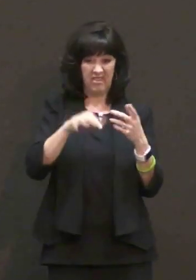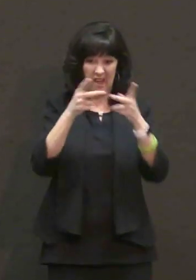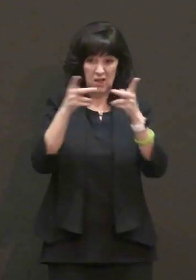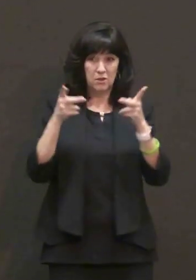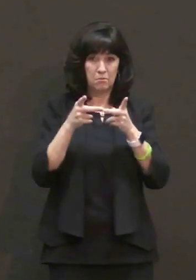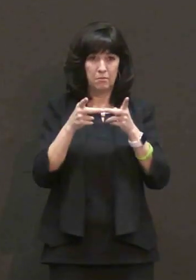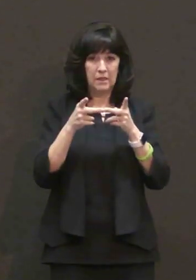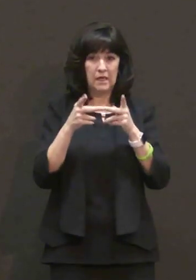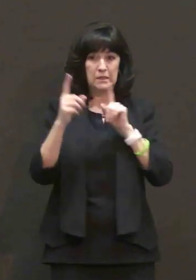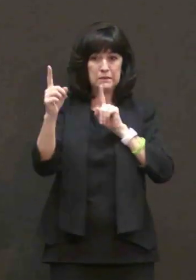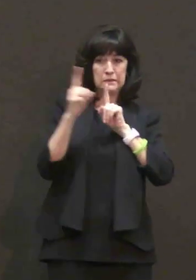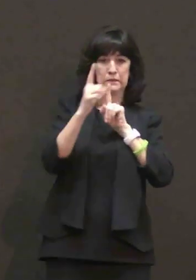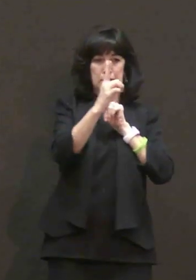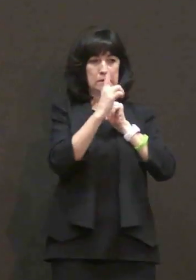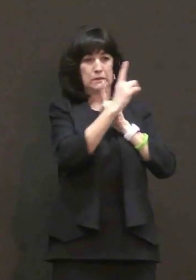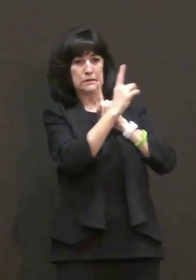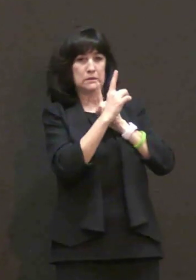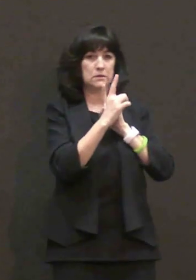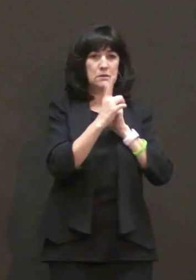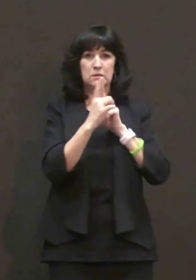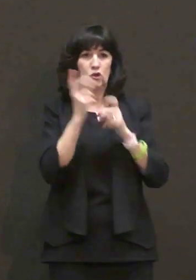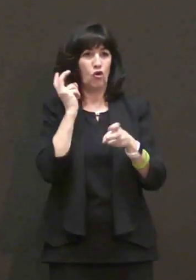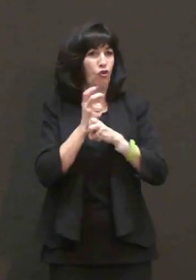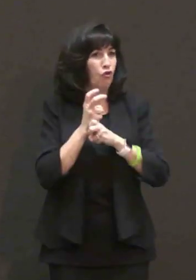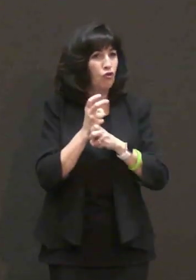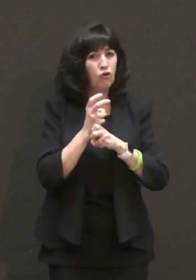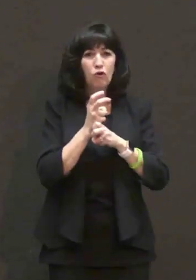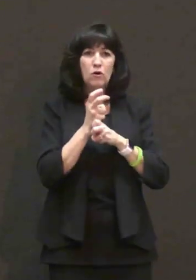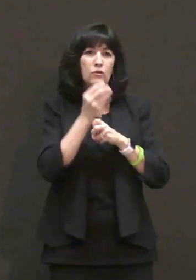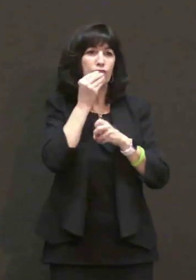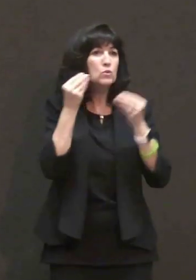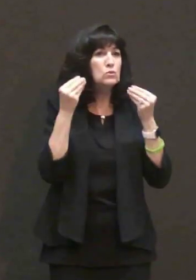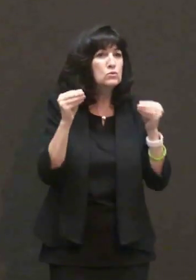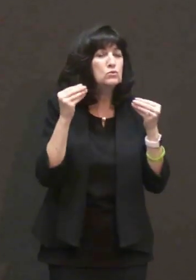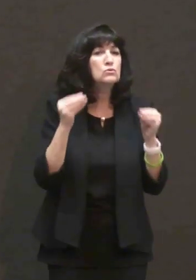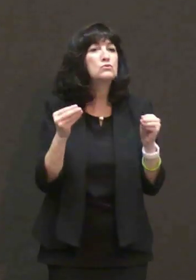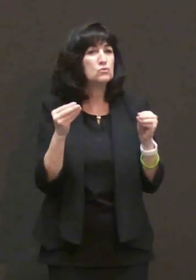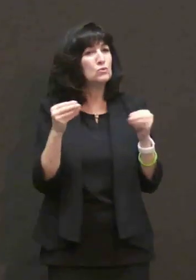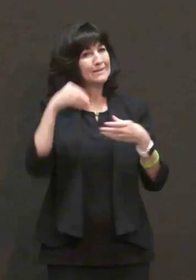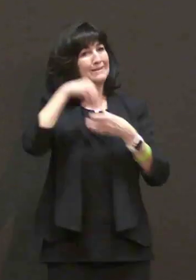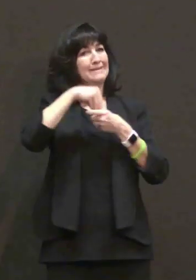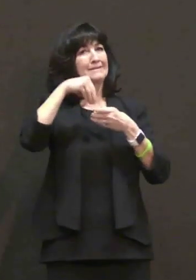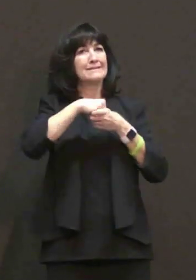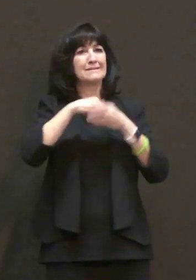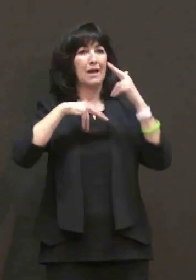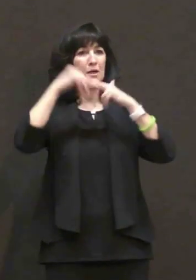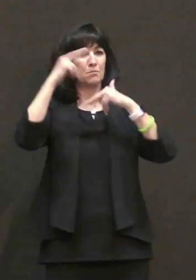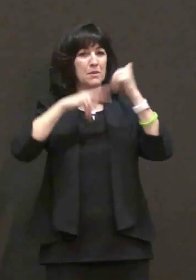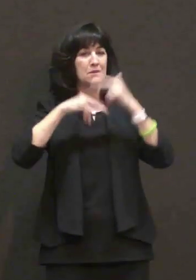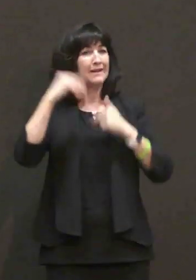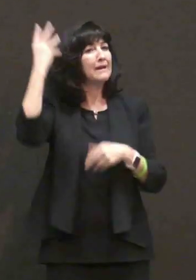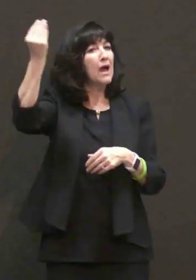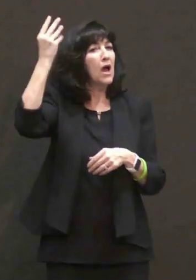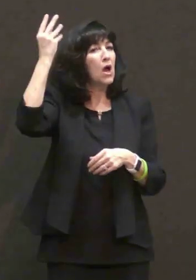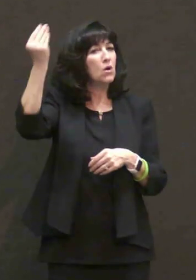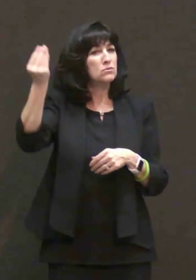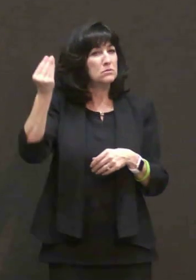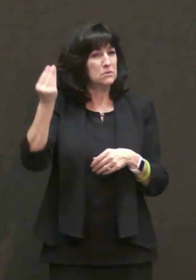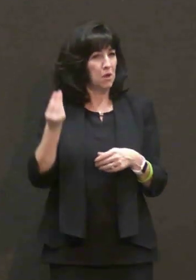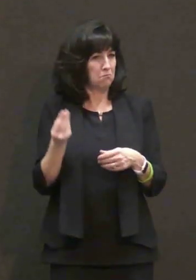difficult to stay 6 feet away from people, especially indoor settings. Outdoor settings, you don't get